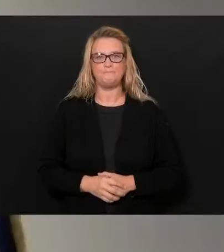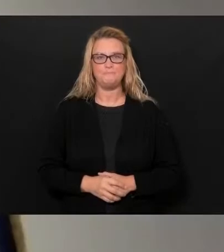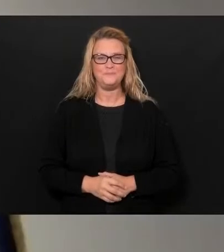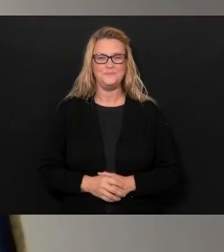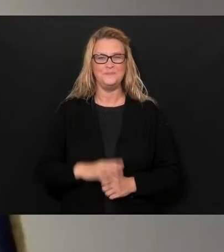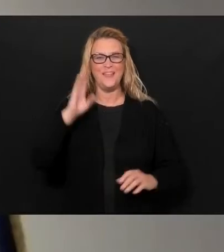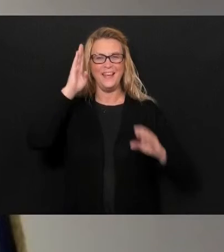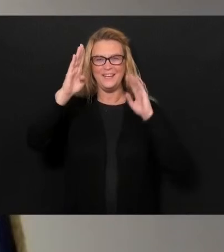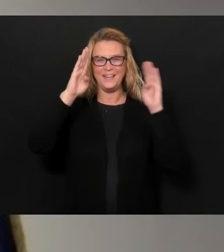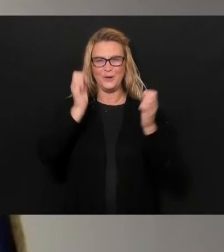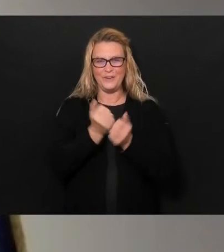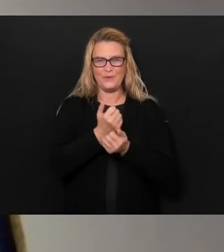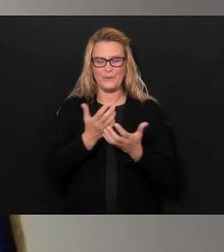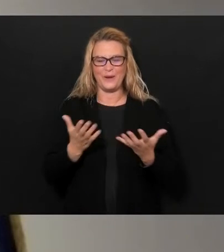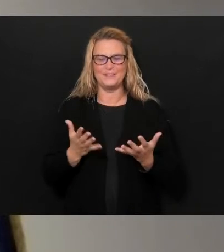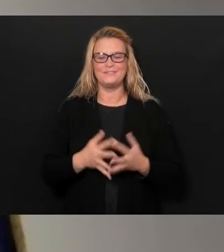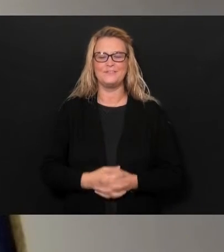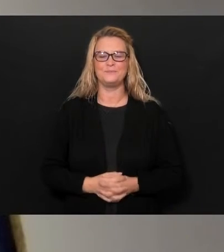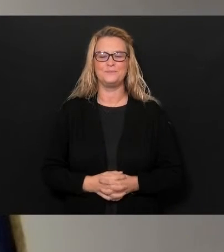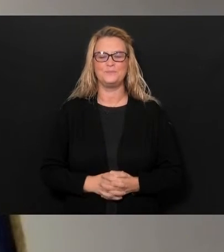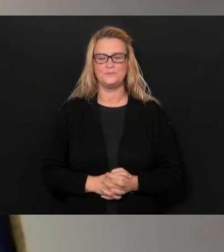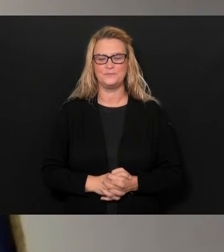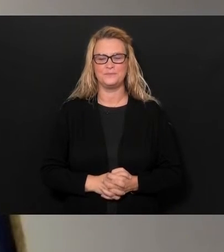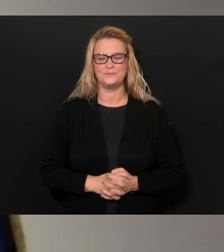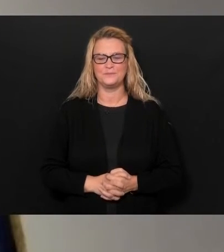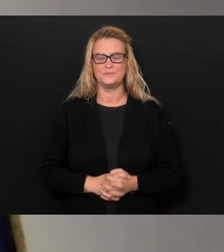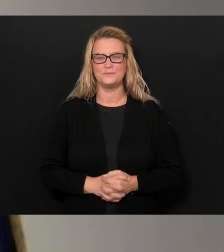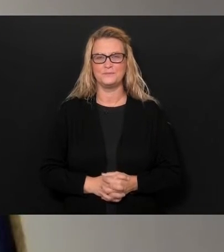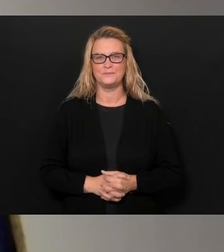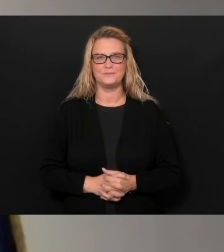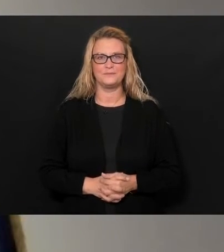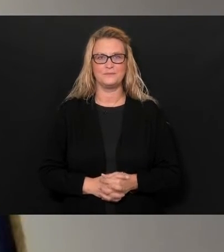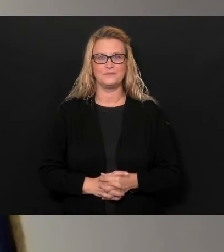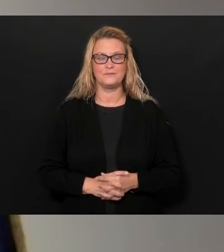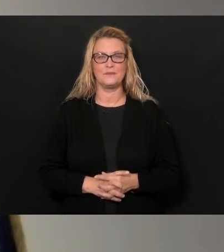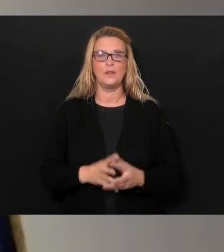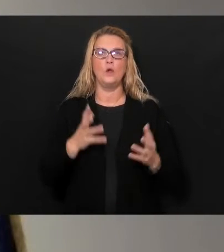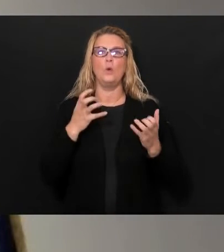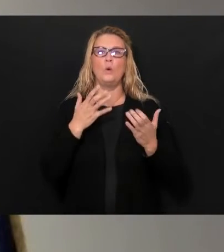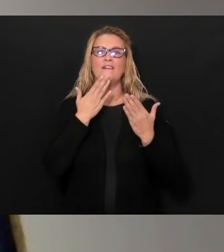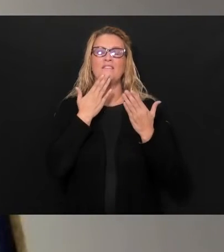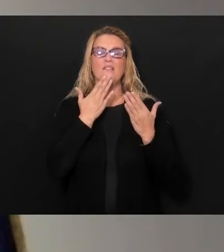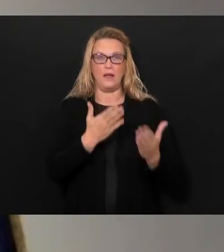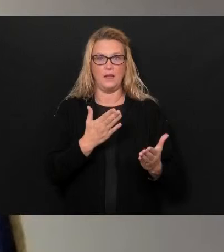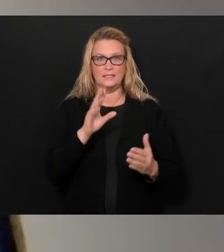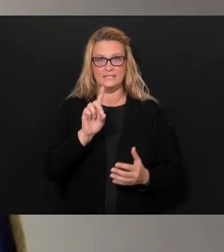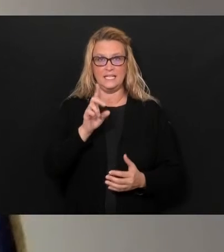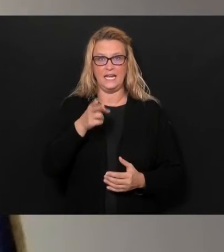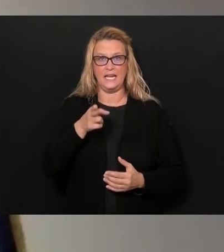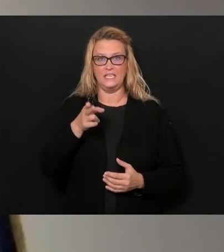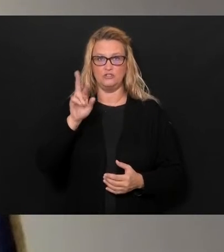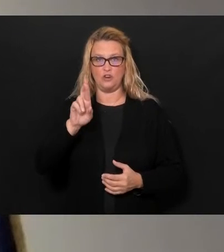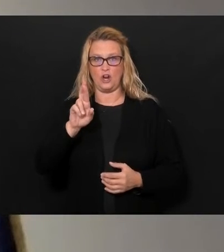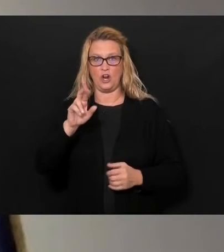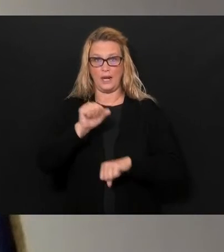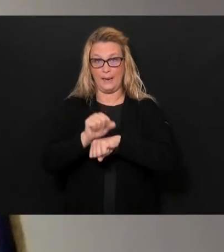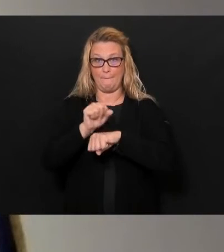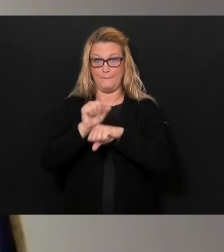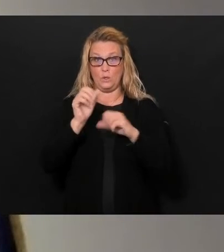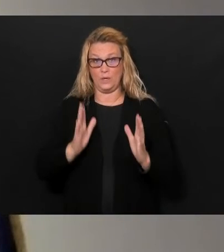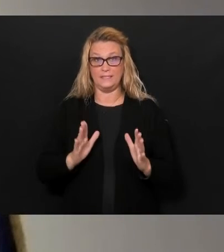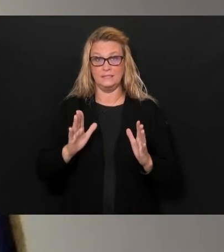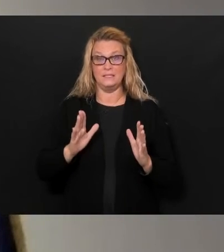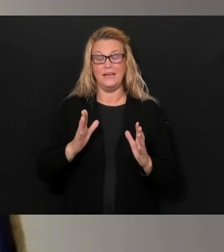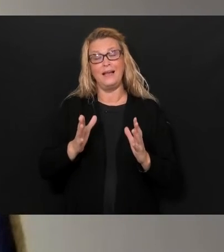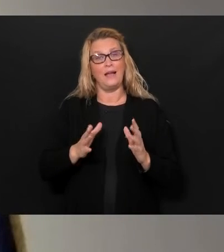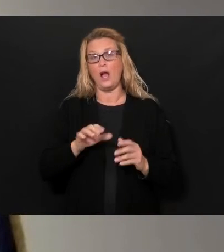Hello, everyone. I want to give a note of thanks to our DHHR employees and others,